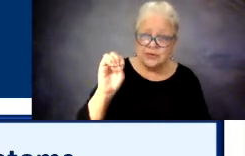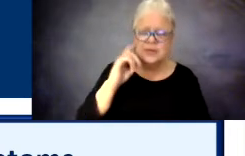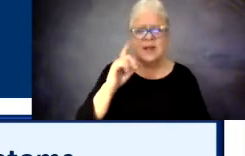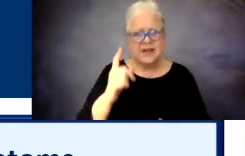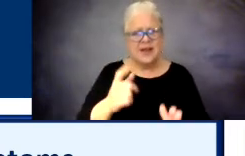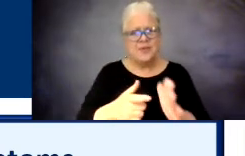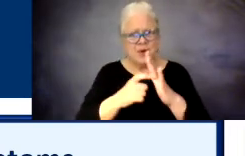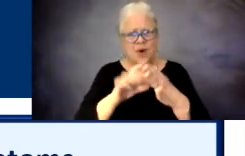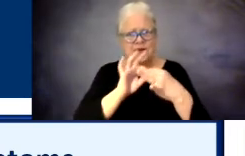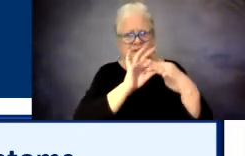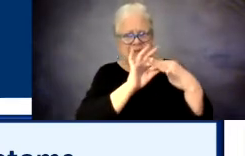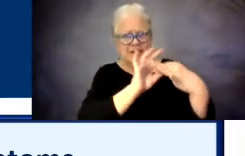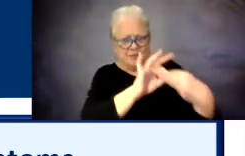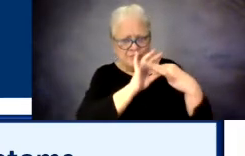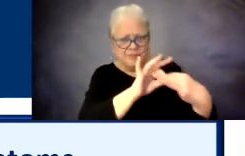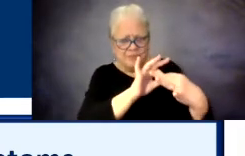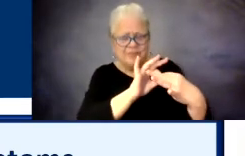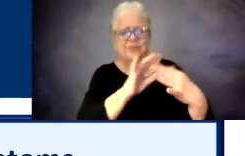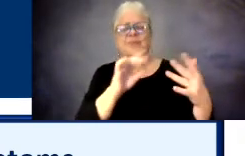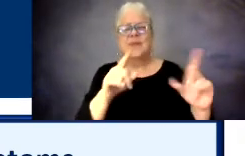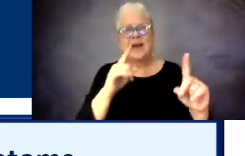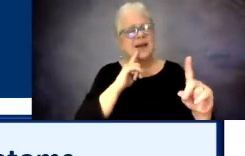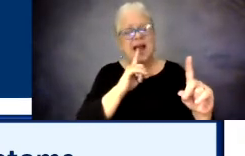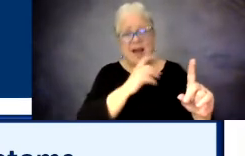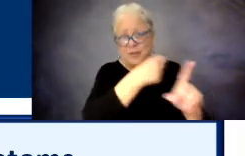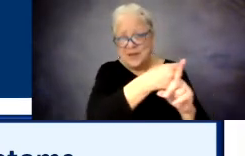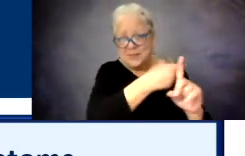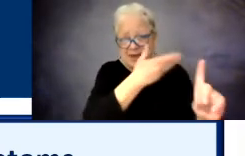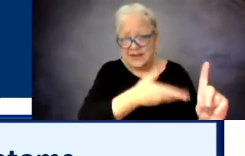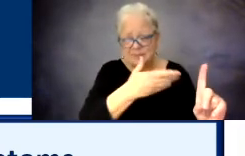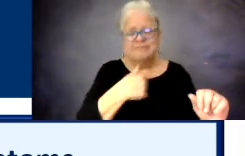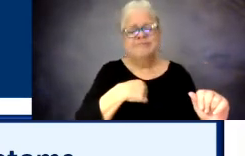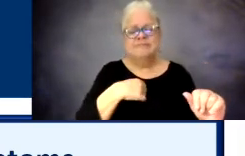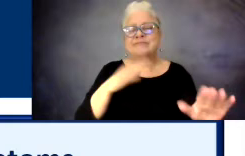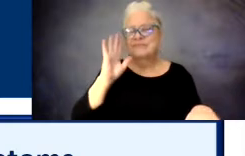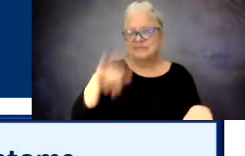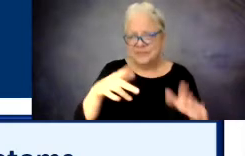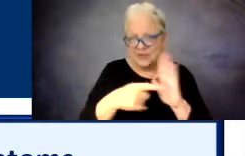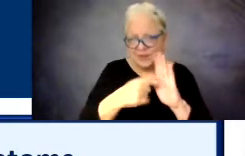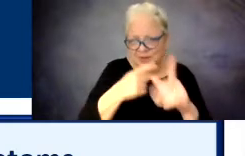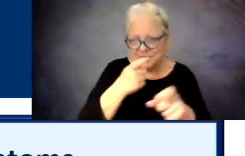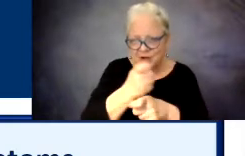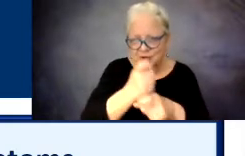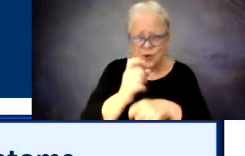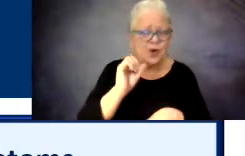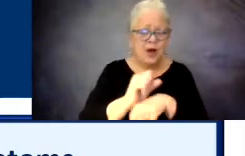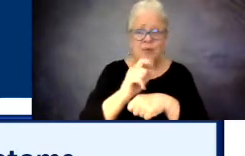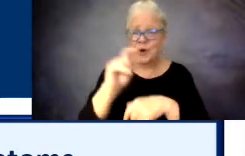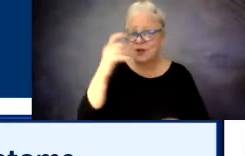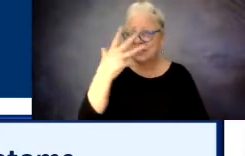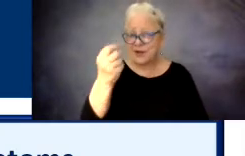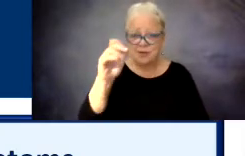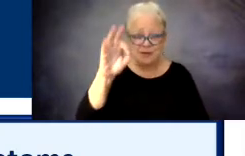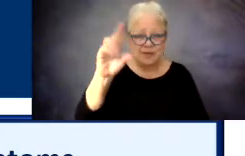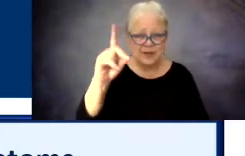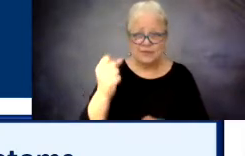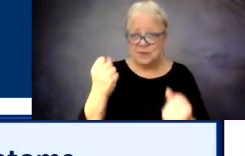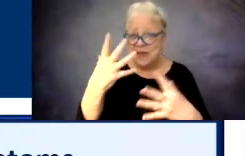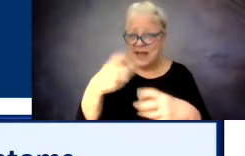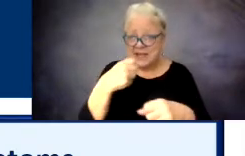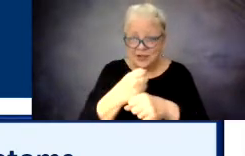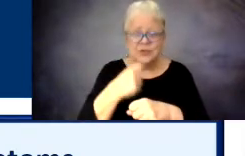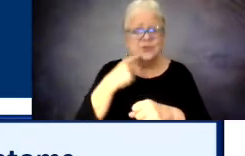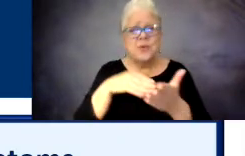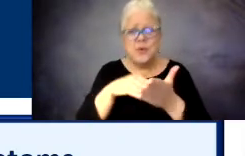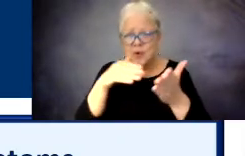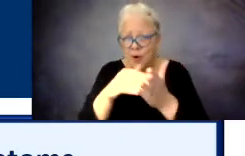elder. I kind of joke about this all the time. I was a field worker for 10 years, when we would get a lot of reports on couples in their 90s that they're